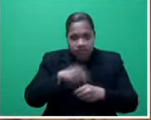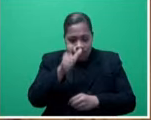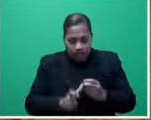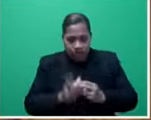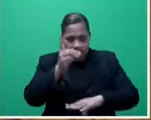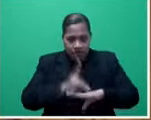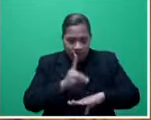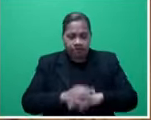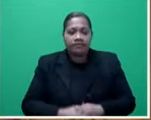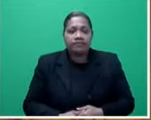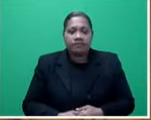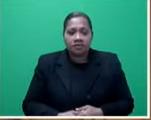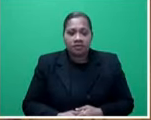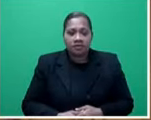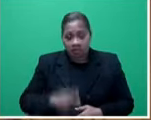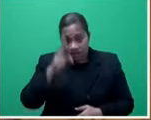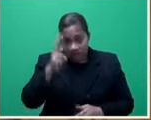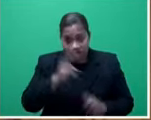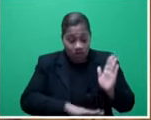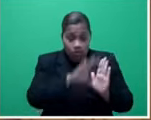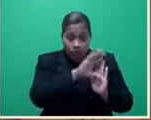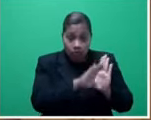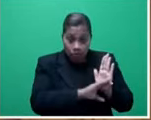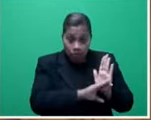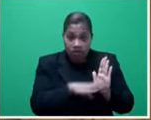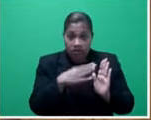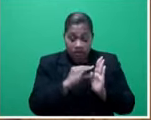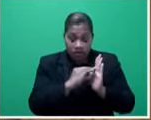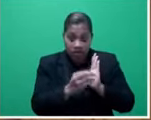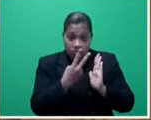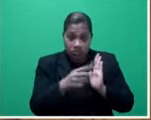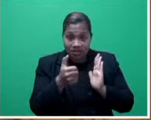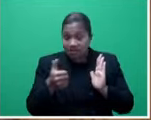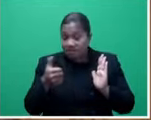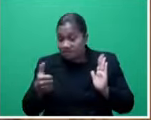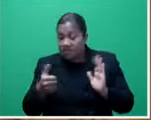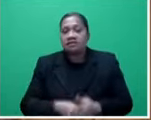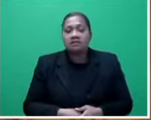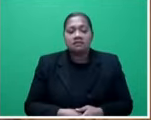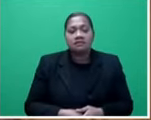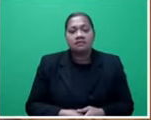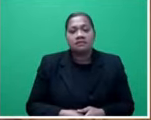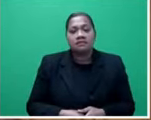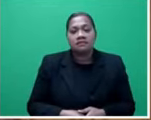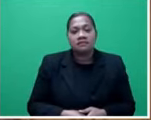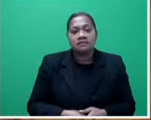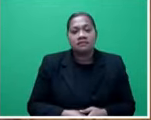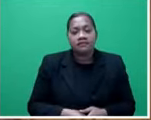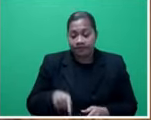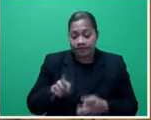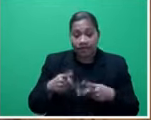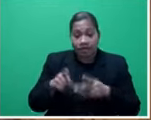the Constitution even stipulates under Section 26(6) that the proprietor of the place or service to